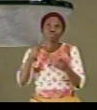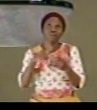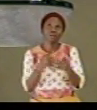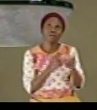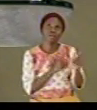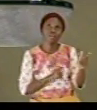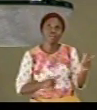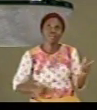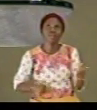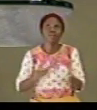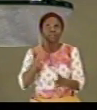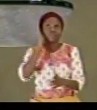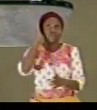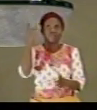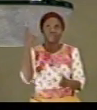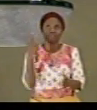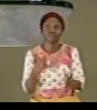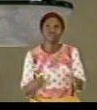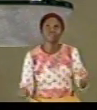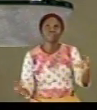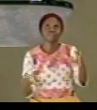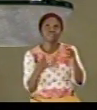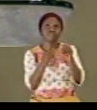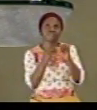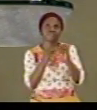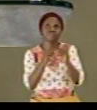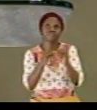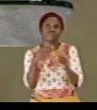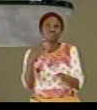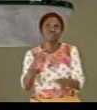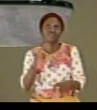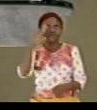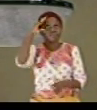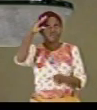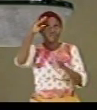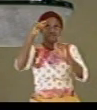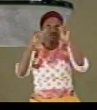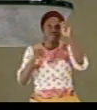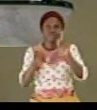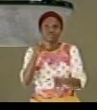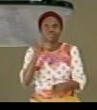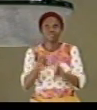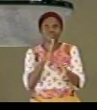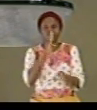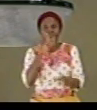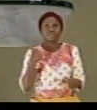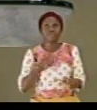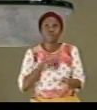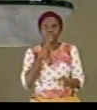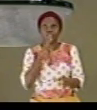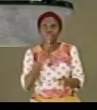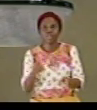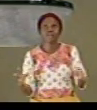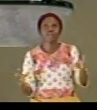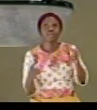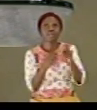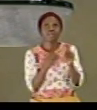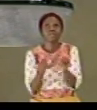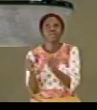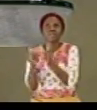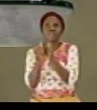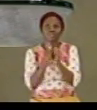Unto the Lord shall the gathering of his people be. We are gathering